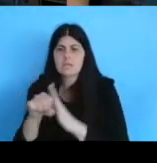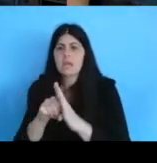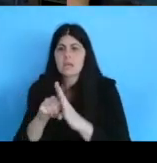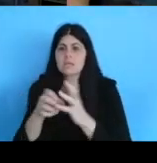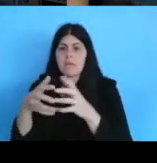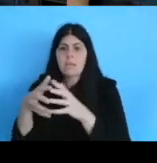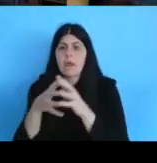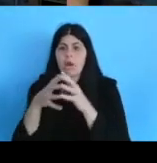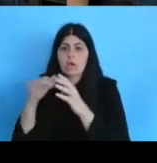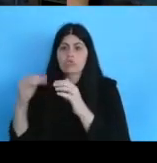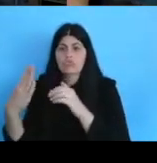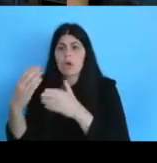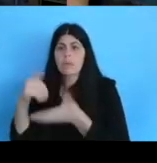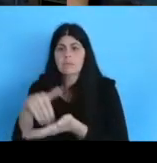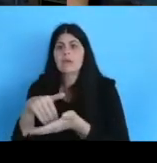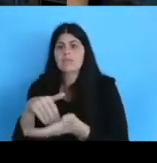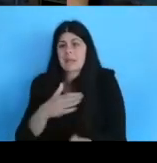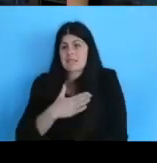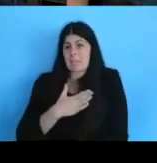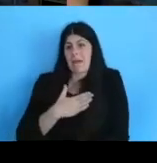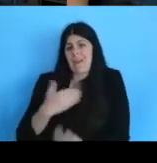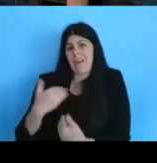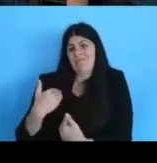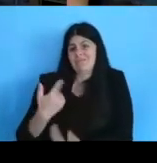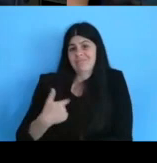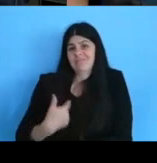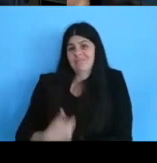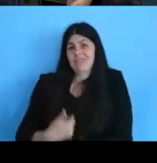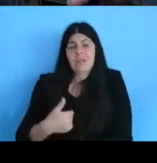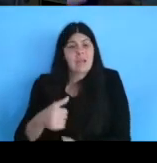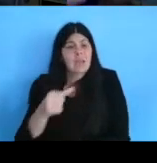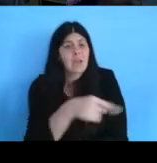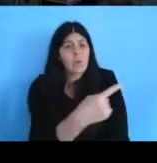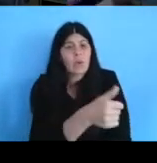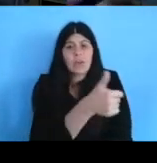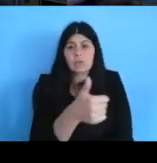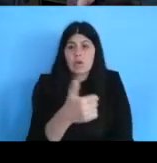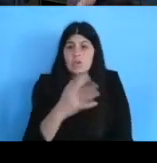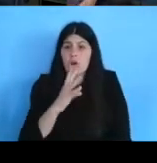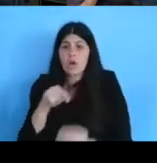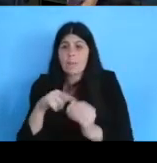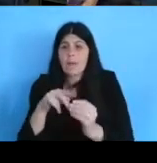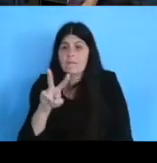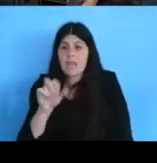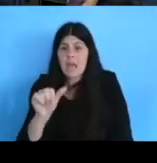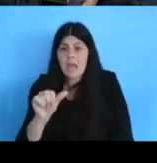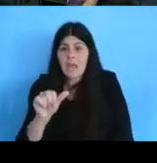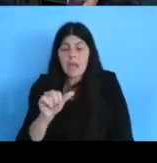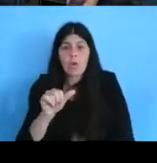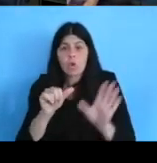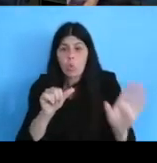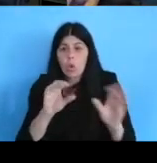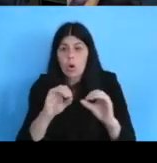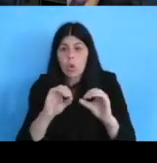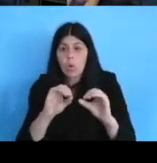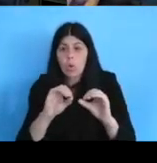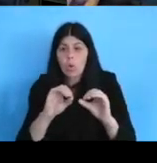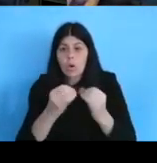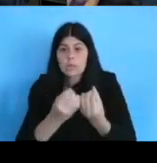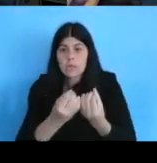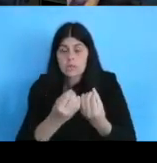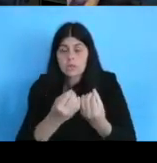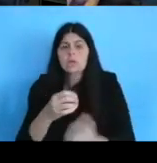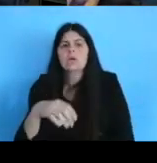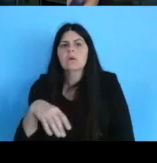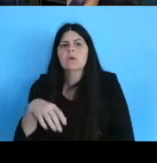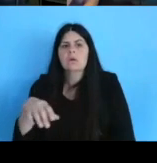teams. That's on my end. Anybody want to speak for the VA or your organization other than me? Yeah, I'm going to come